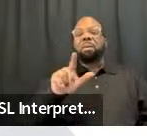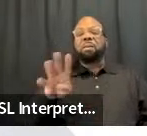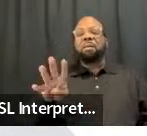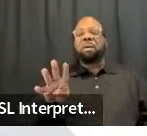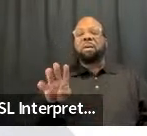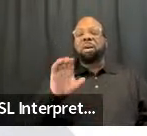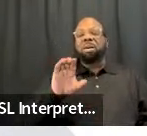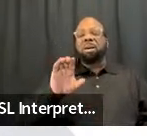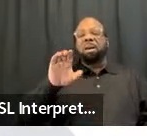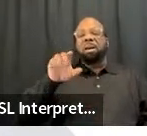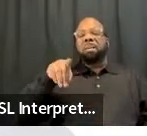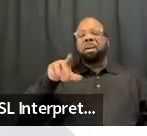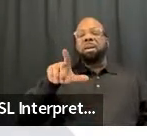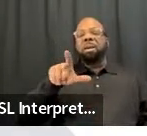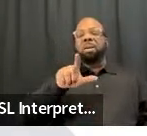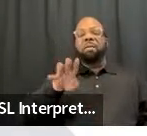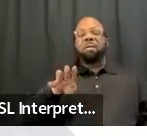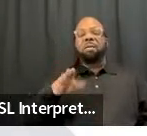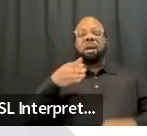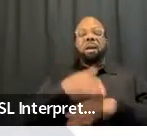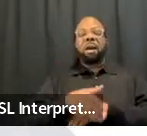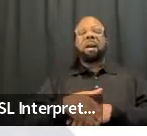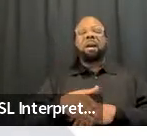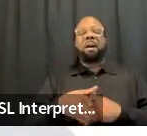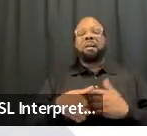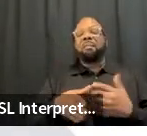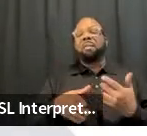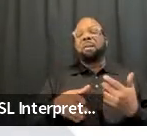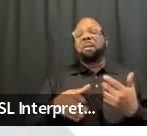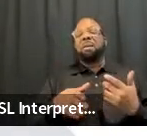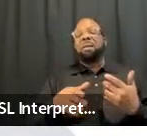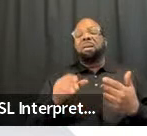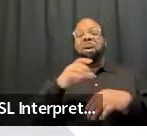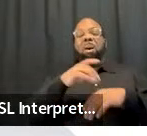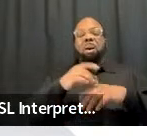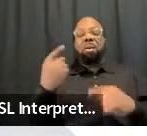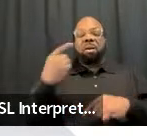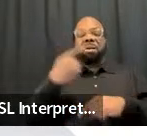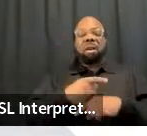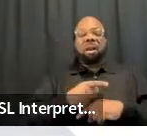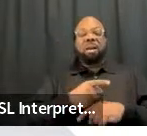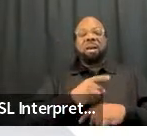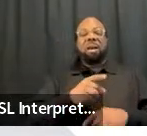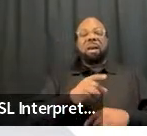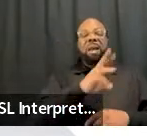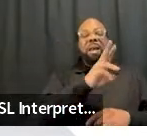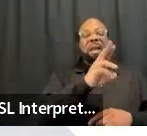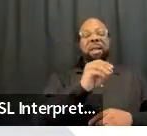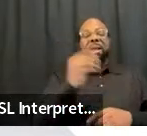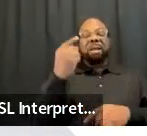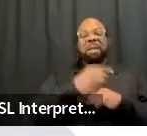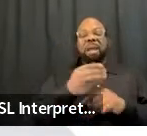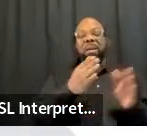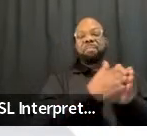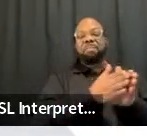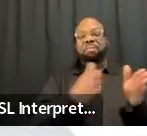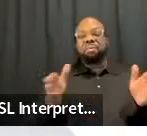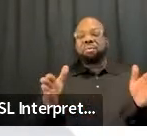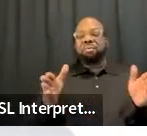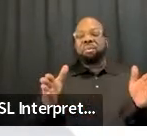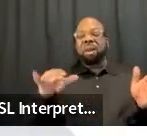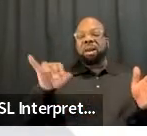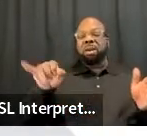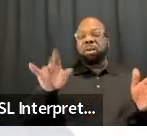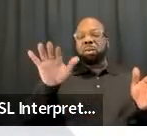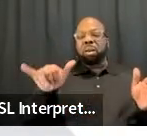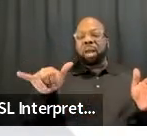Day. Following April 24th, there will be a 60-day review period that will stretch into July, during which this proposal will be